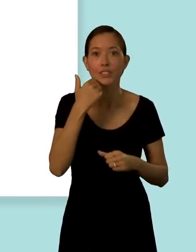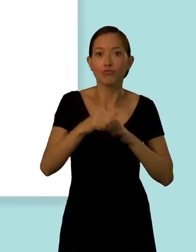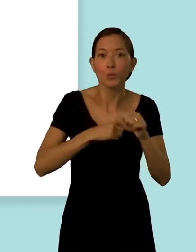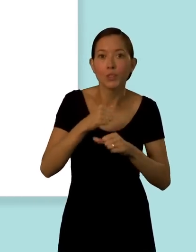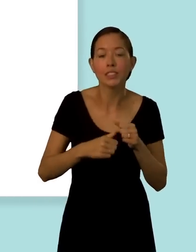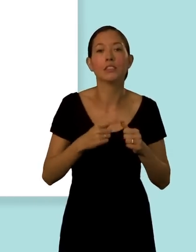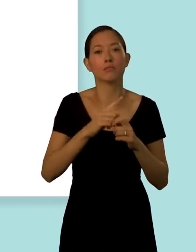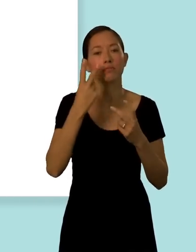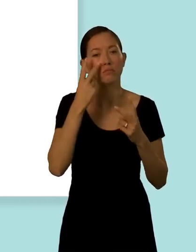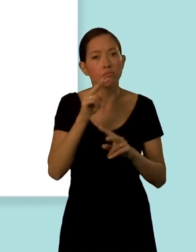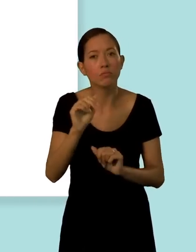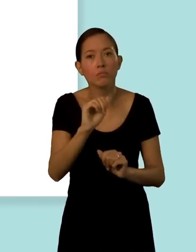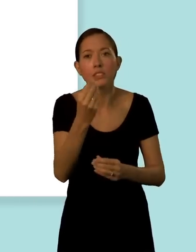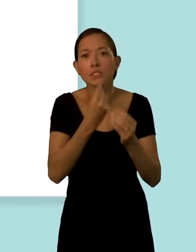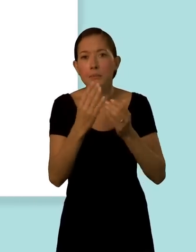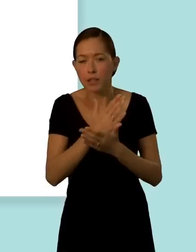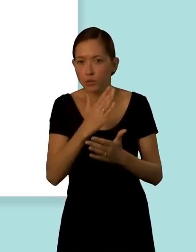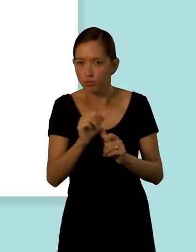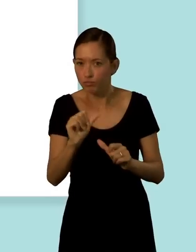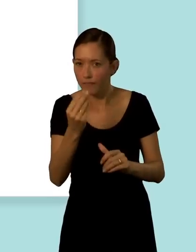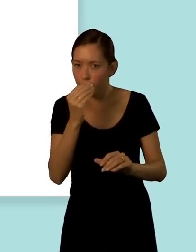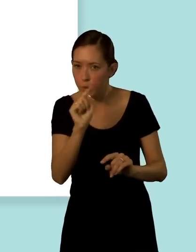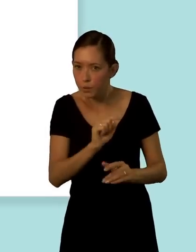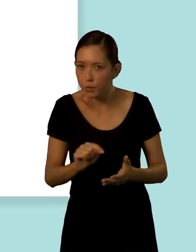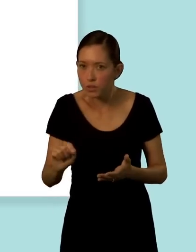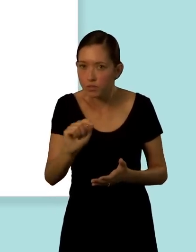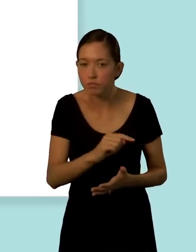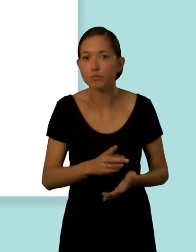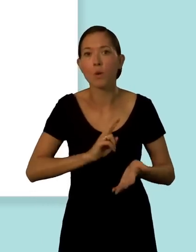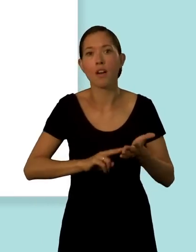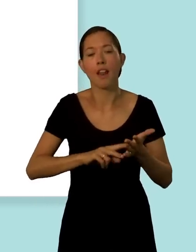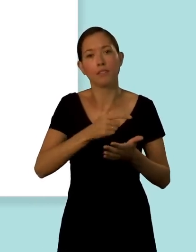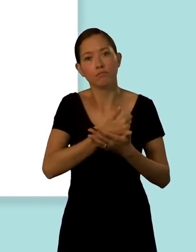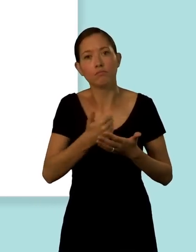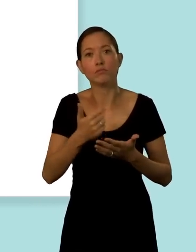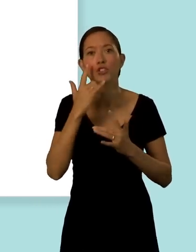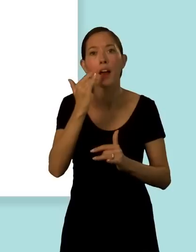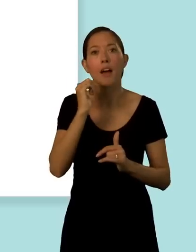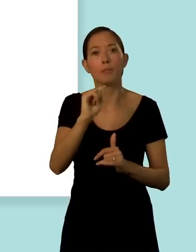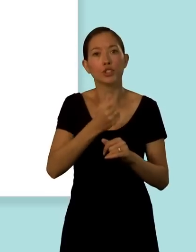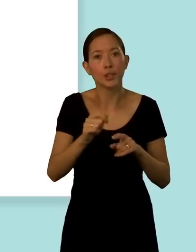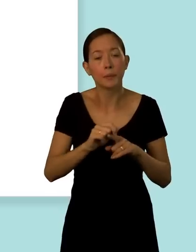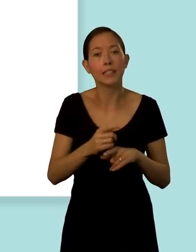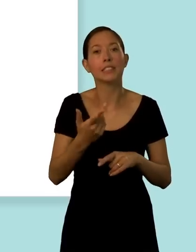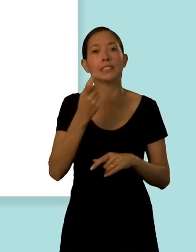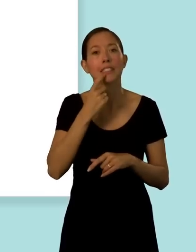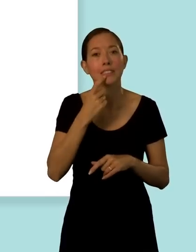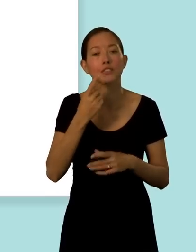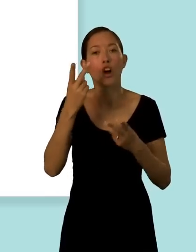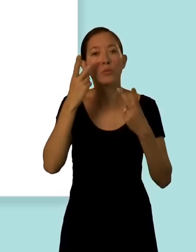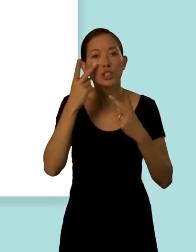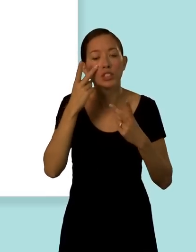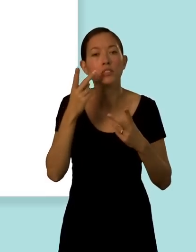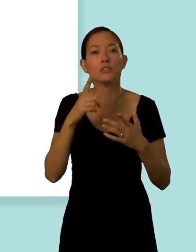Introduce exercise to your daily routine and review your diet to make sure it's balanced. Organise regular checkups with your